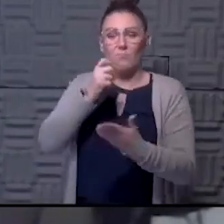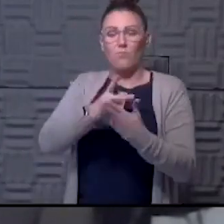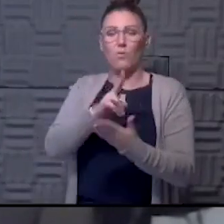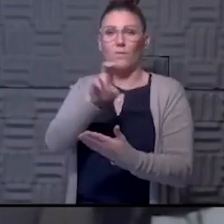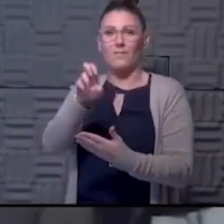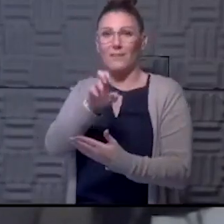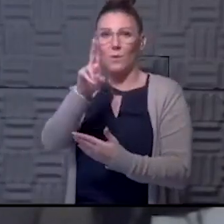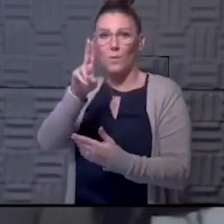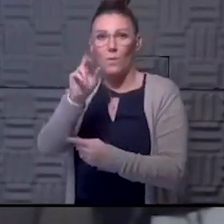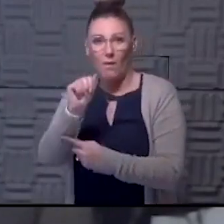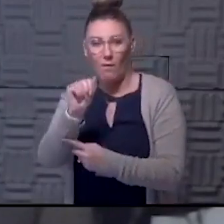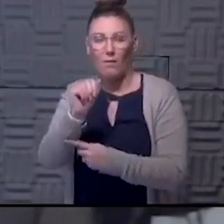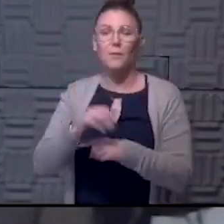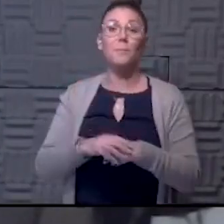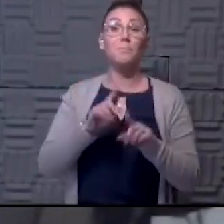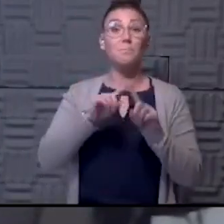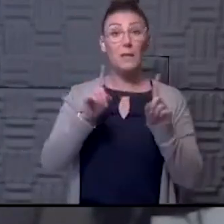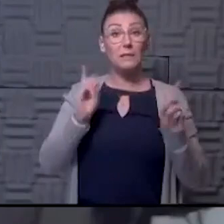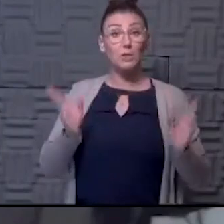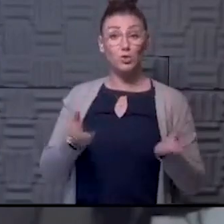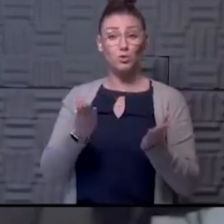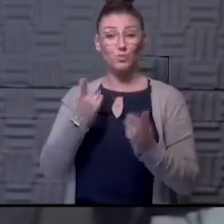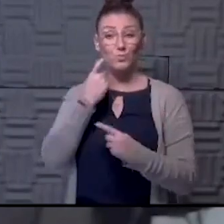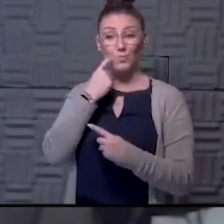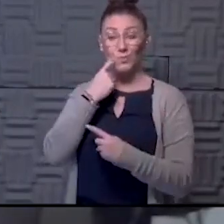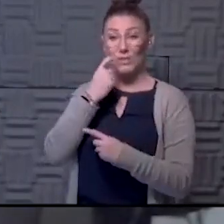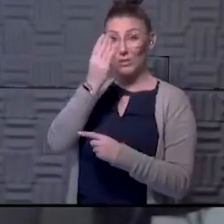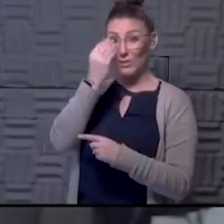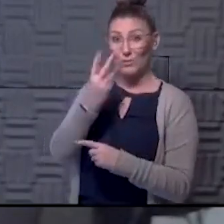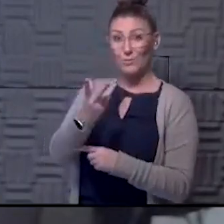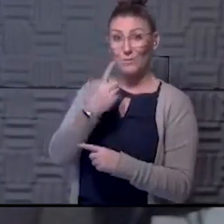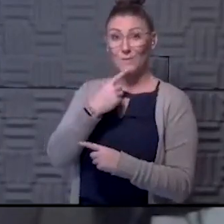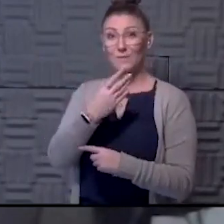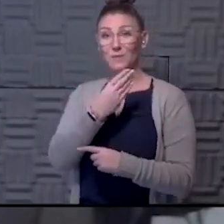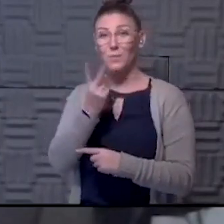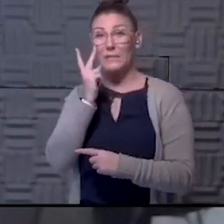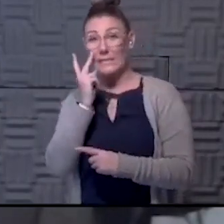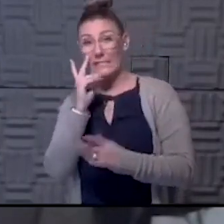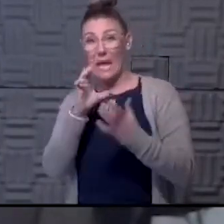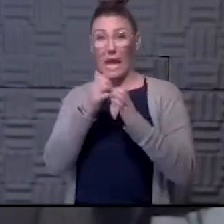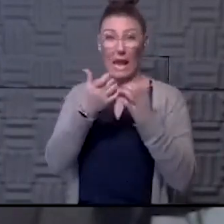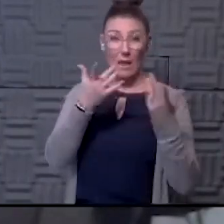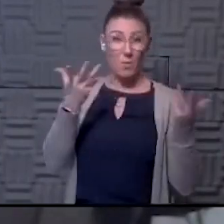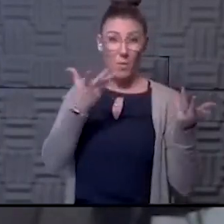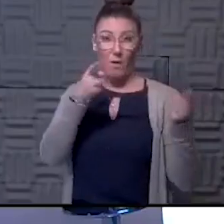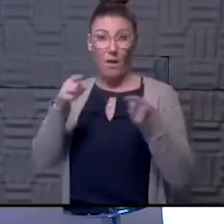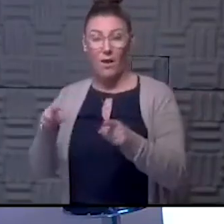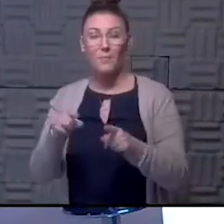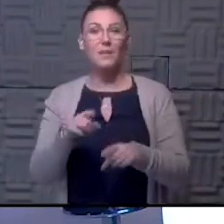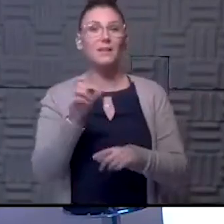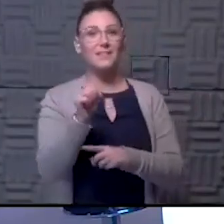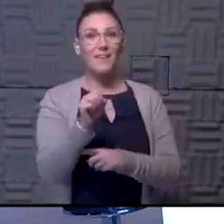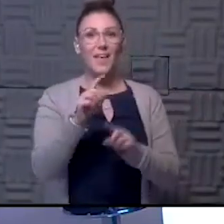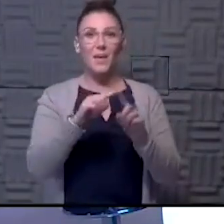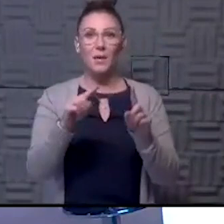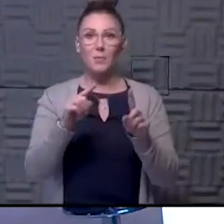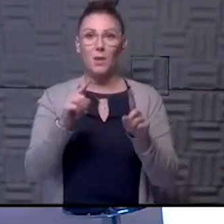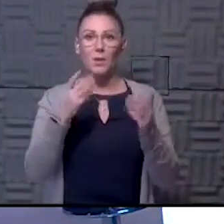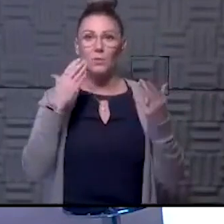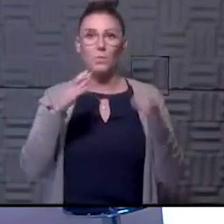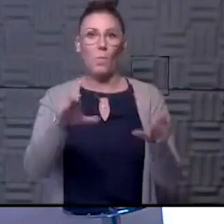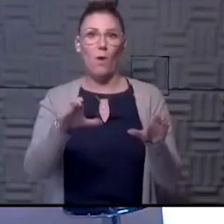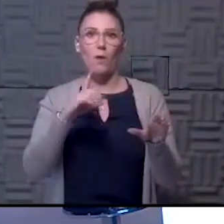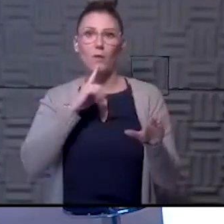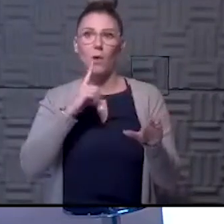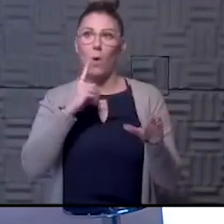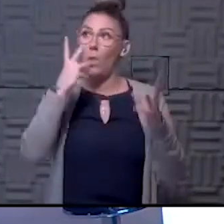authorization. But yeah, some encouraging, very recent news, and we'll have to see how that pans out. Yeah, that is, but I don't think we all want to go around getting